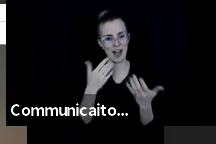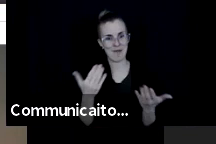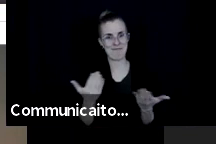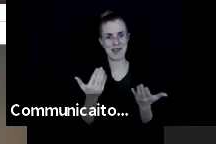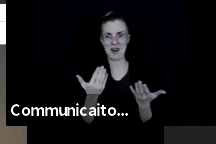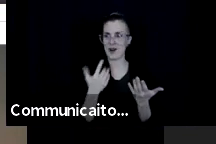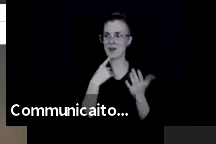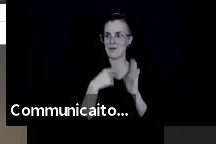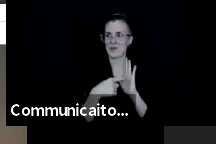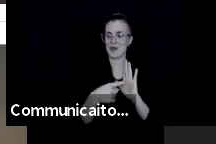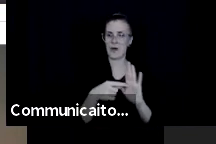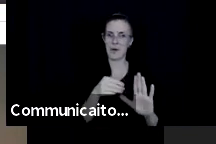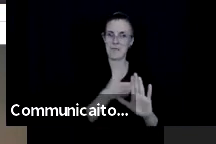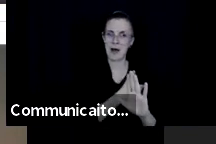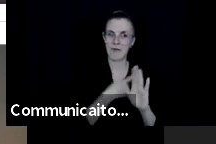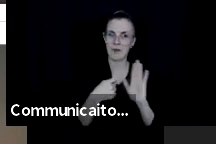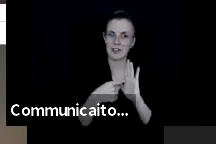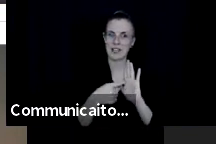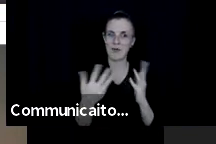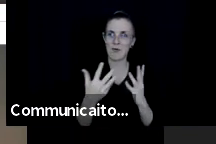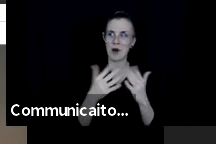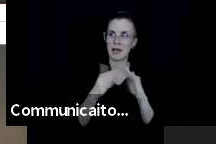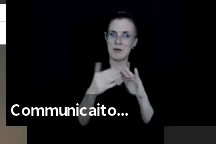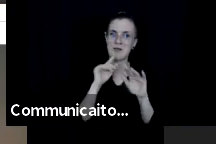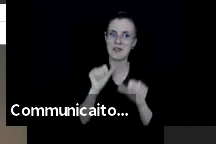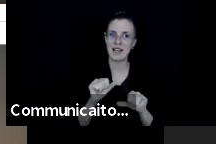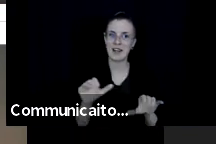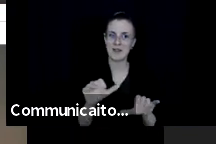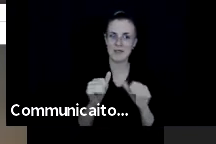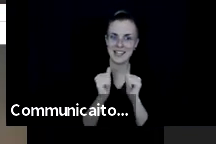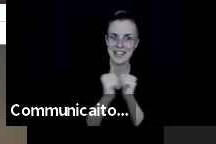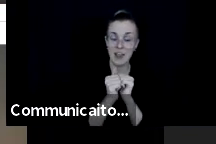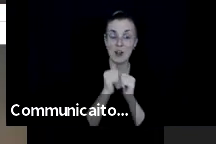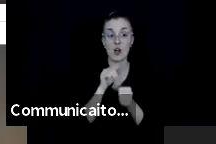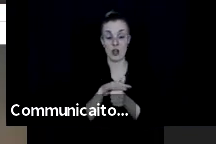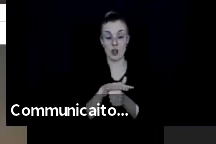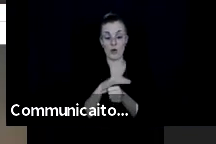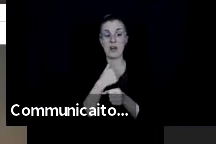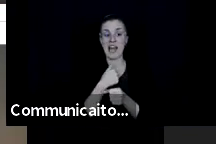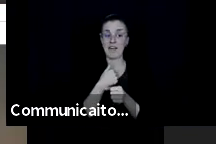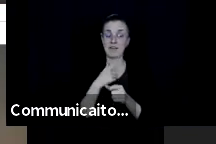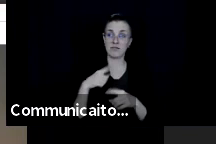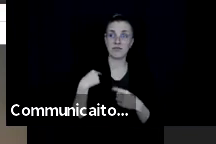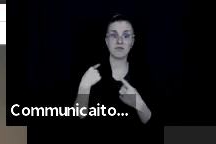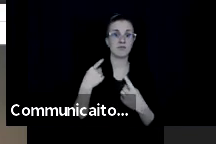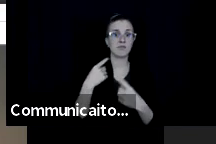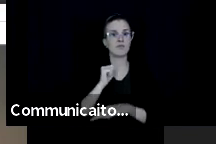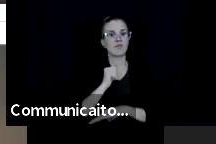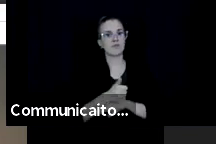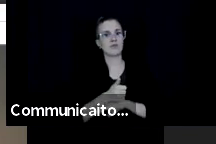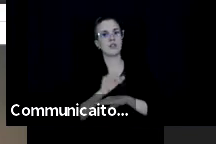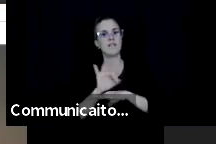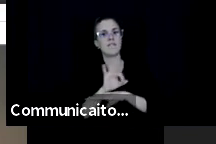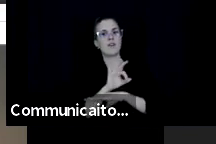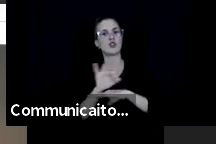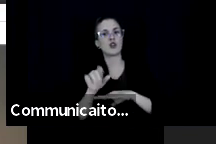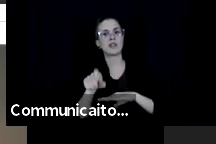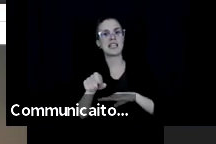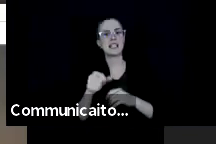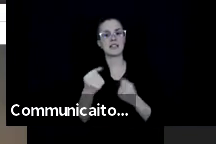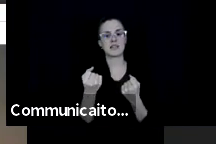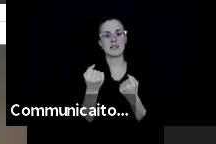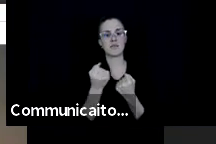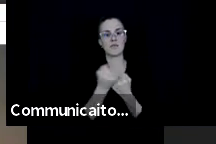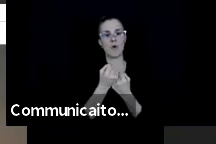together. Locally, we have a long established functional needs support team that is dedicated to whole